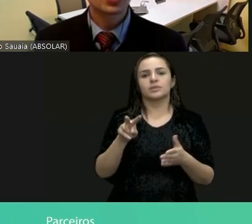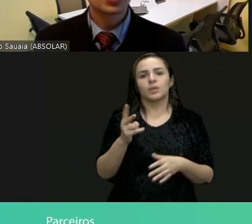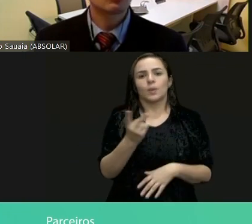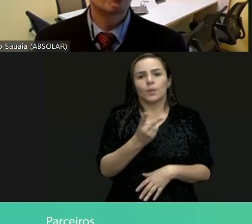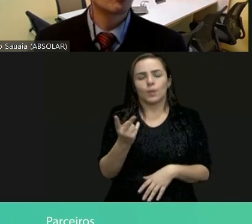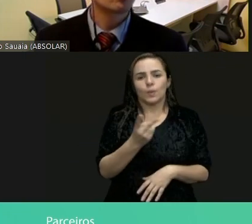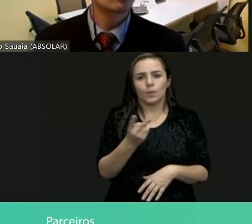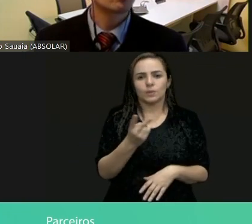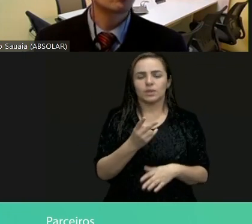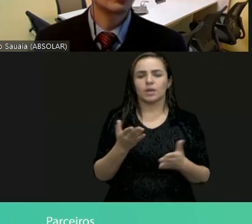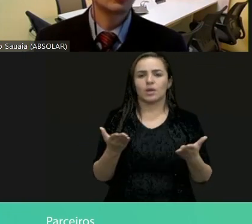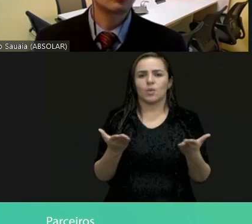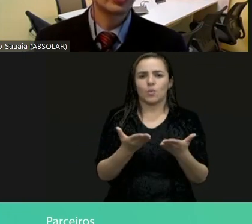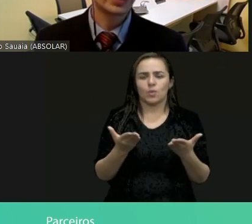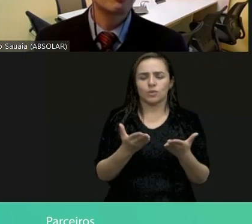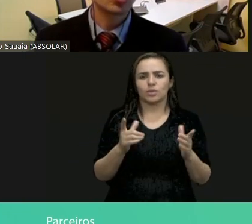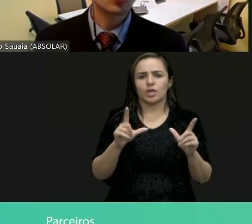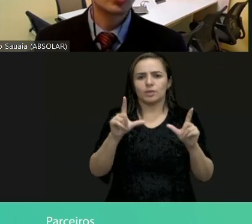And